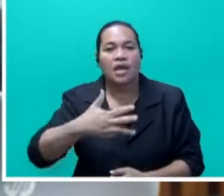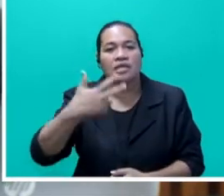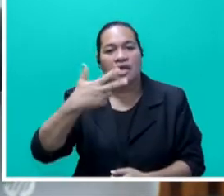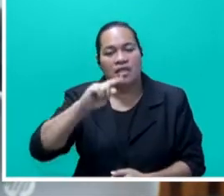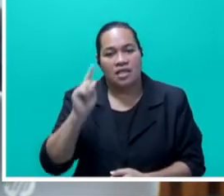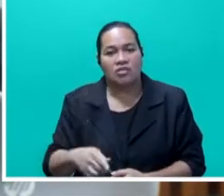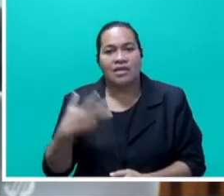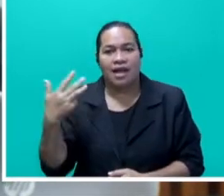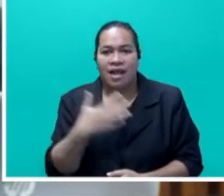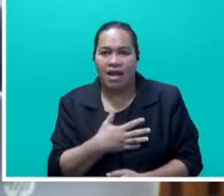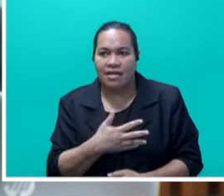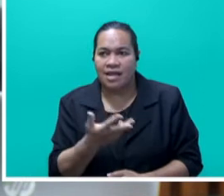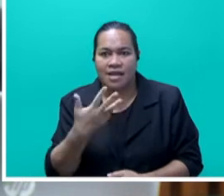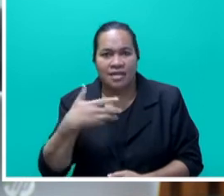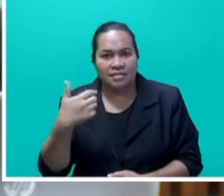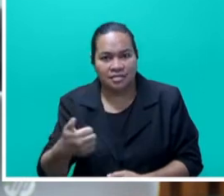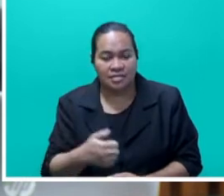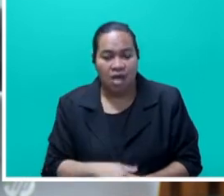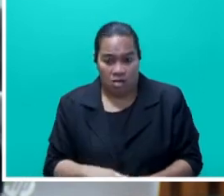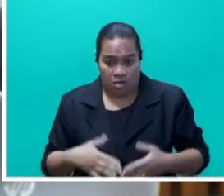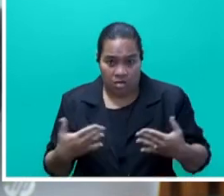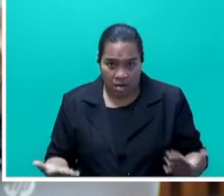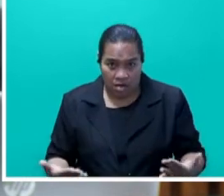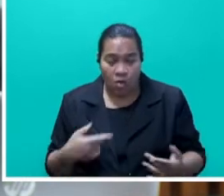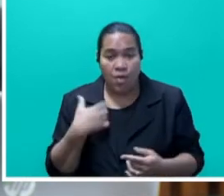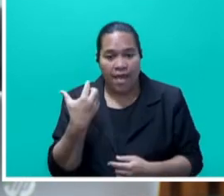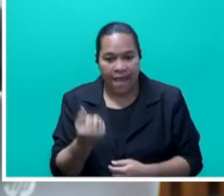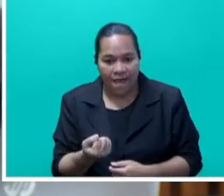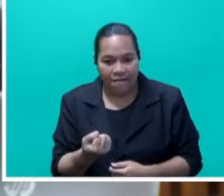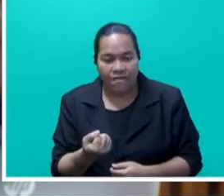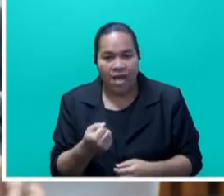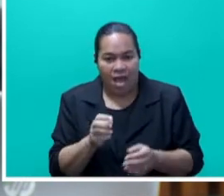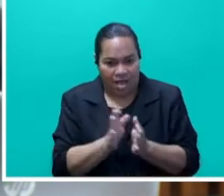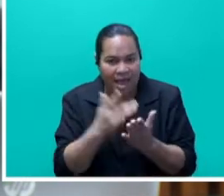98,993. So at the moment, Mr. Speaker, we have on our books